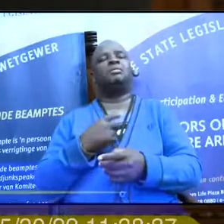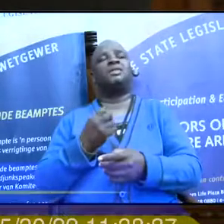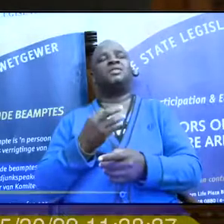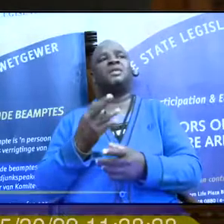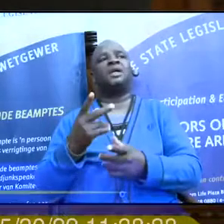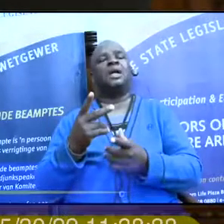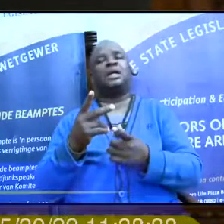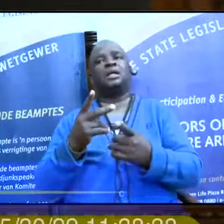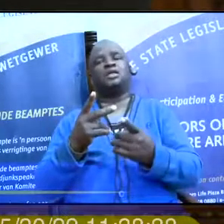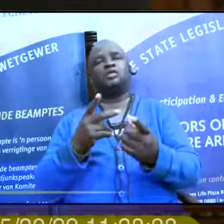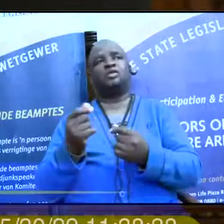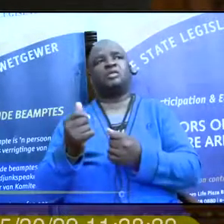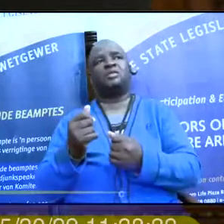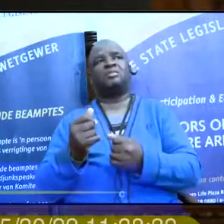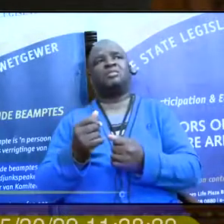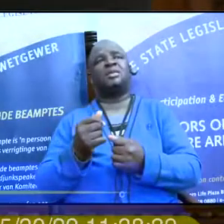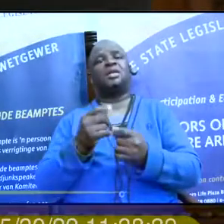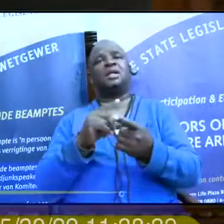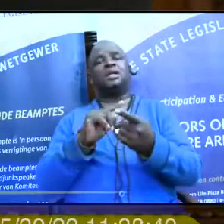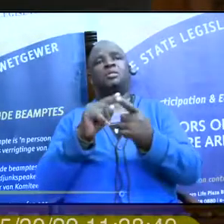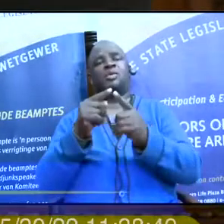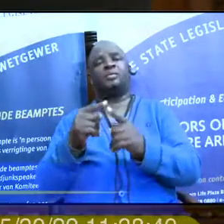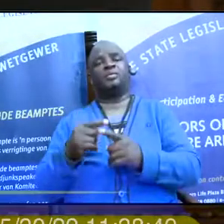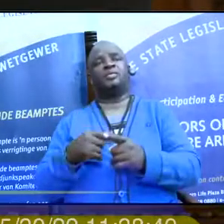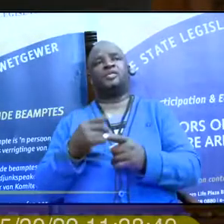those those job drivers